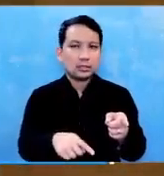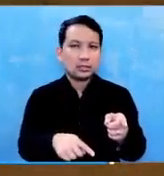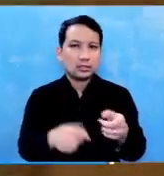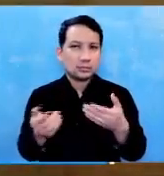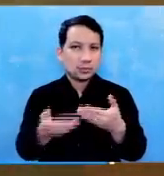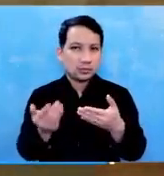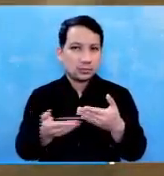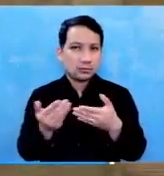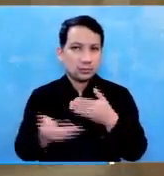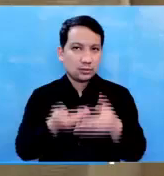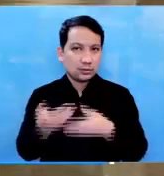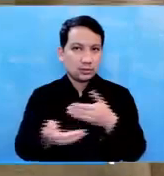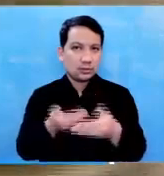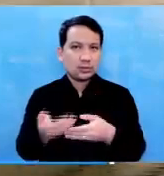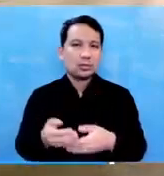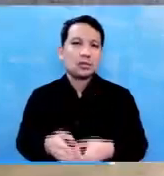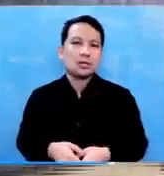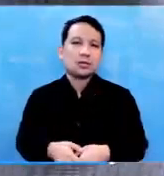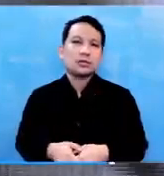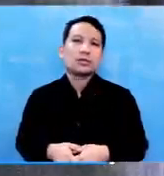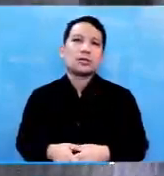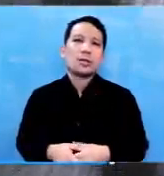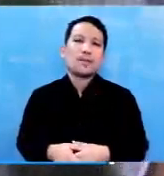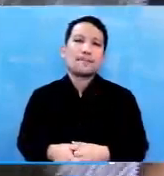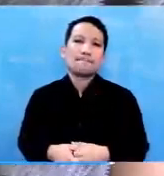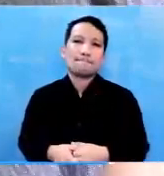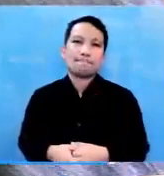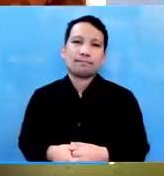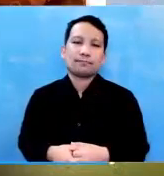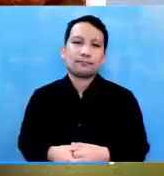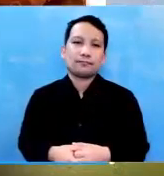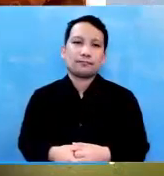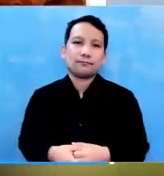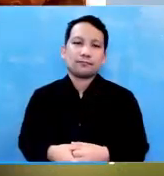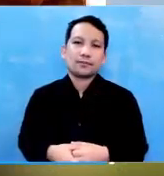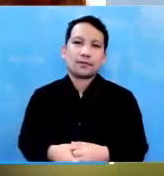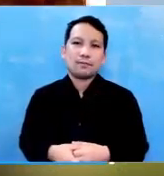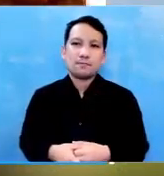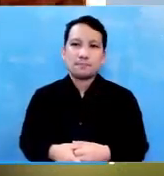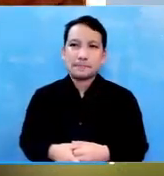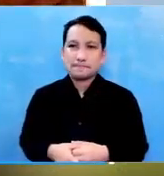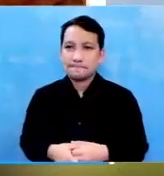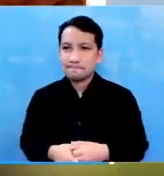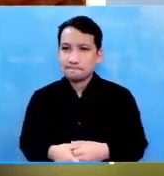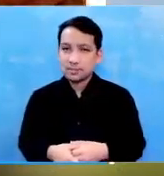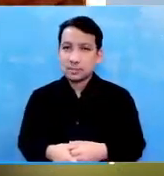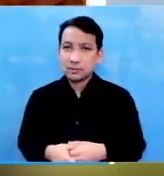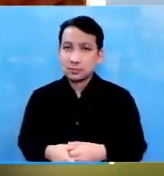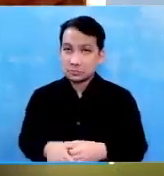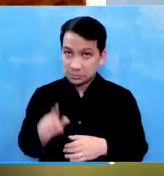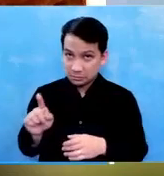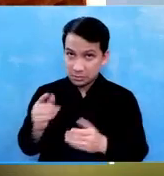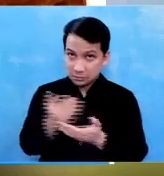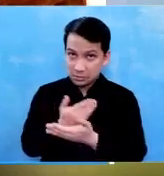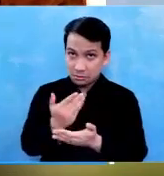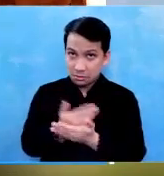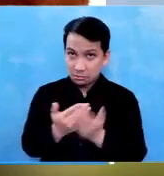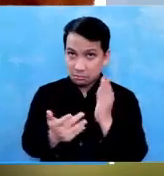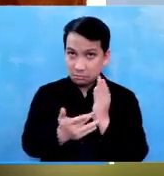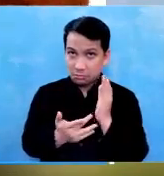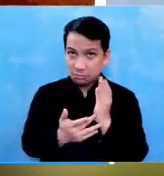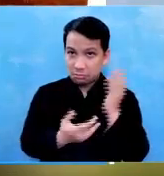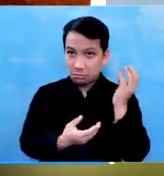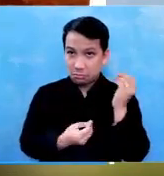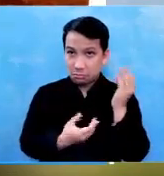simple yung process nila. All right. So, sir, dahil nag-a-upgrade na rin yung technology nitong